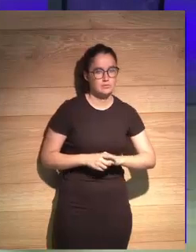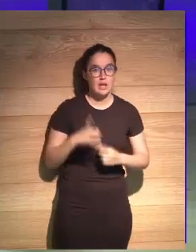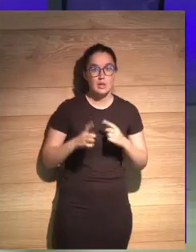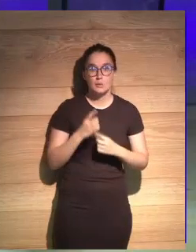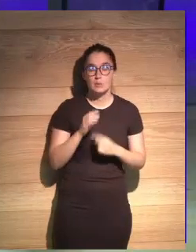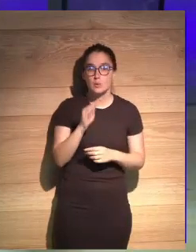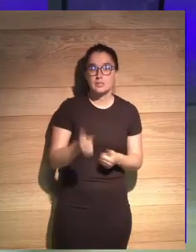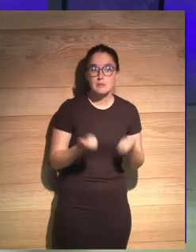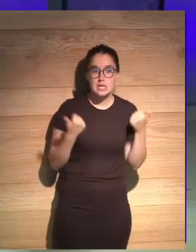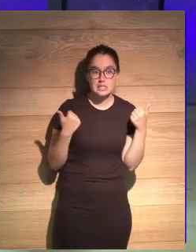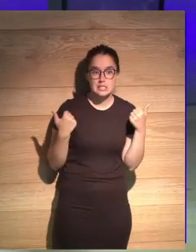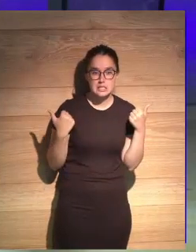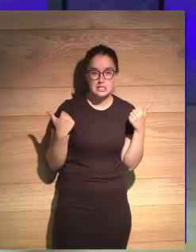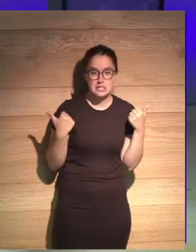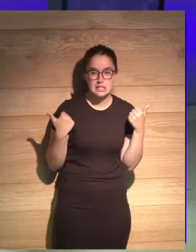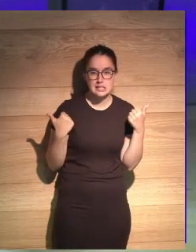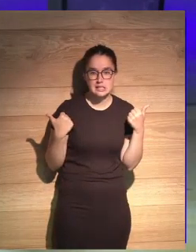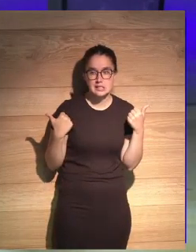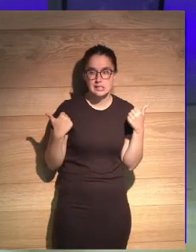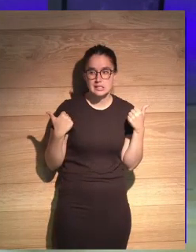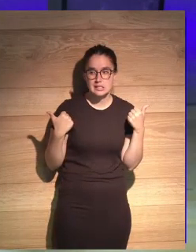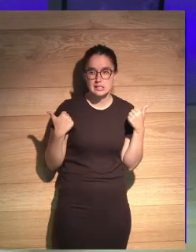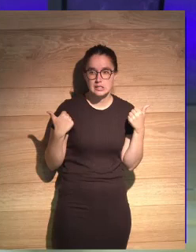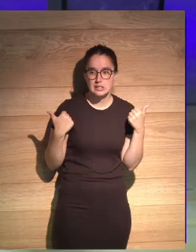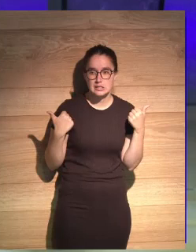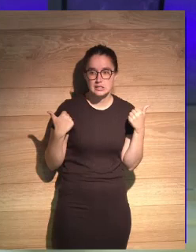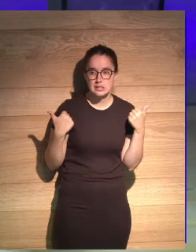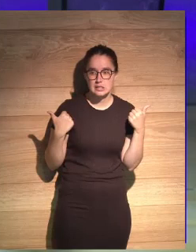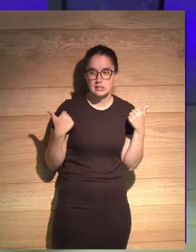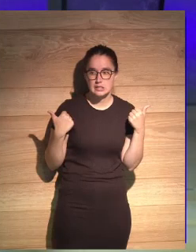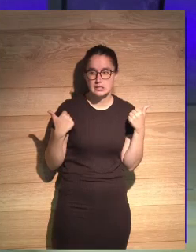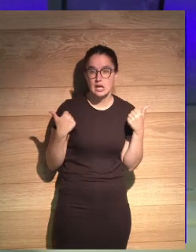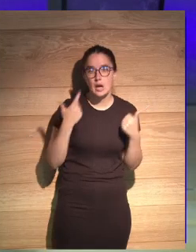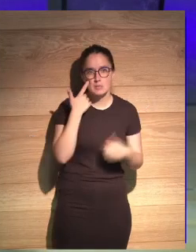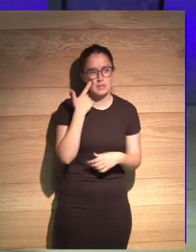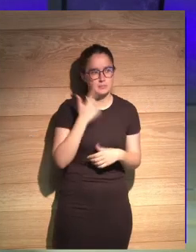Any other question? Somebody else wants to ask a question?